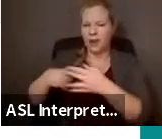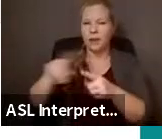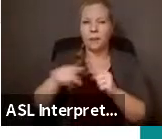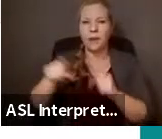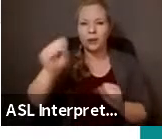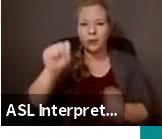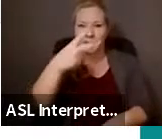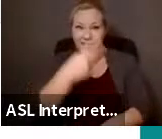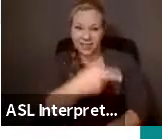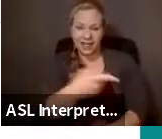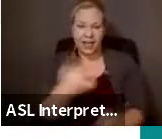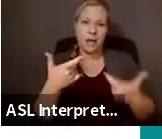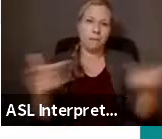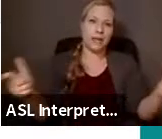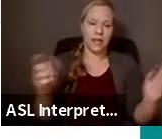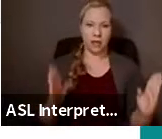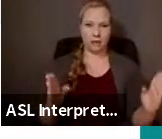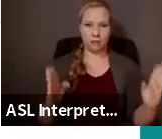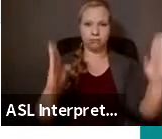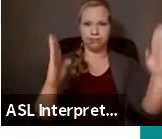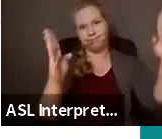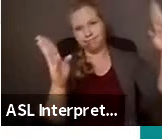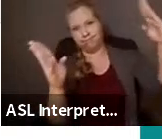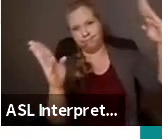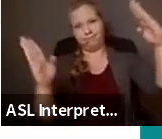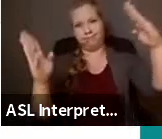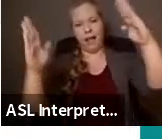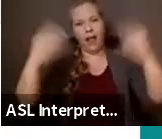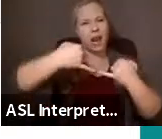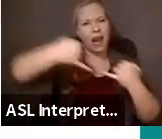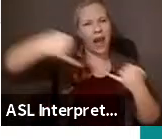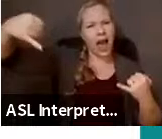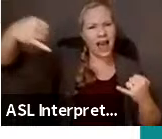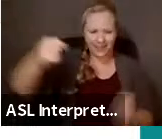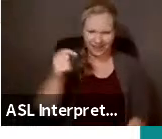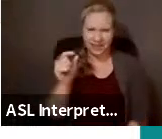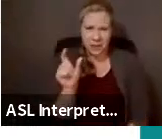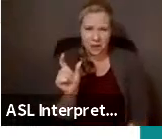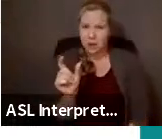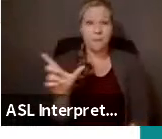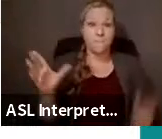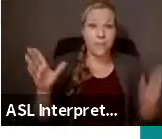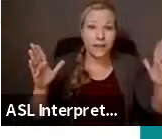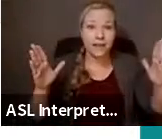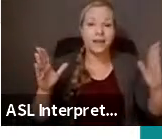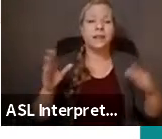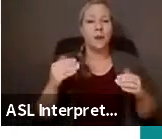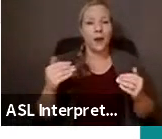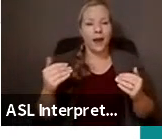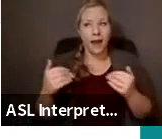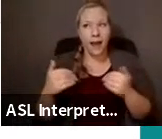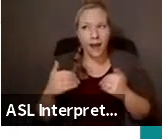smudgy lines. Yeah. You know, there are different ways to make these connections. And so that's what we'll get into, but